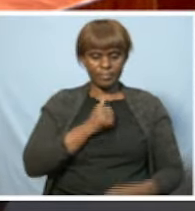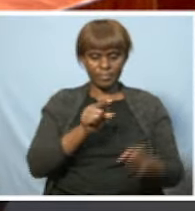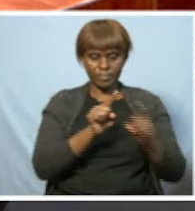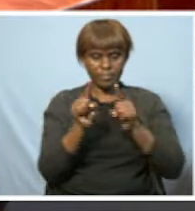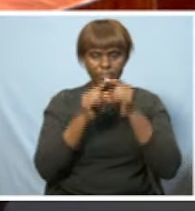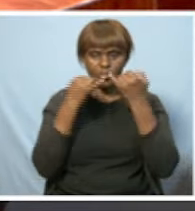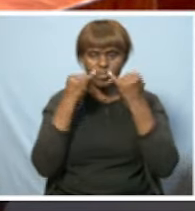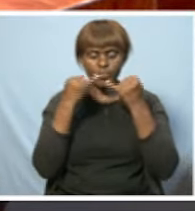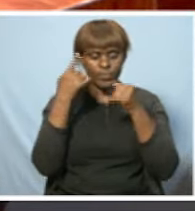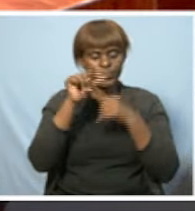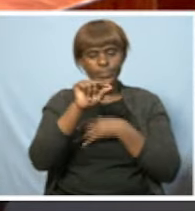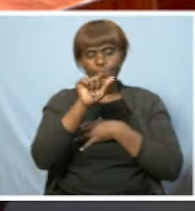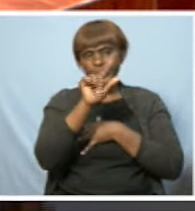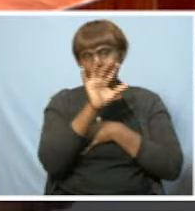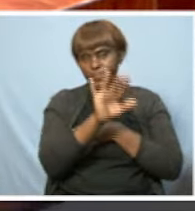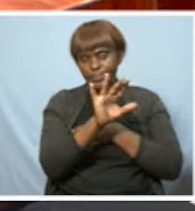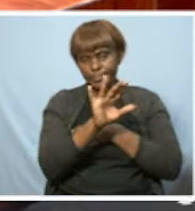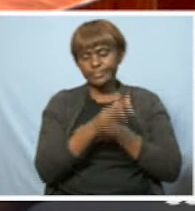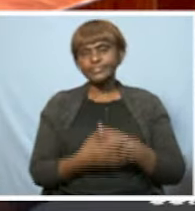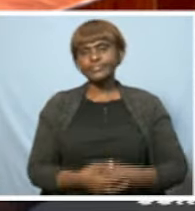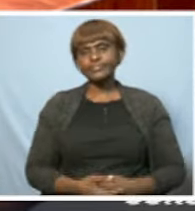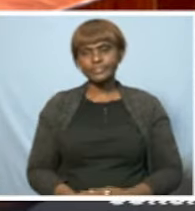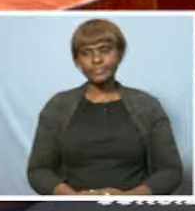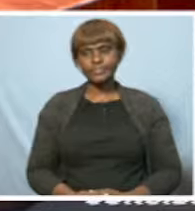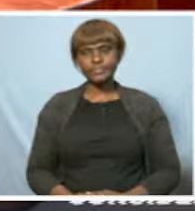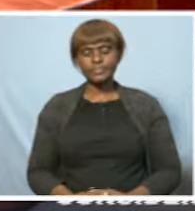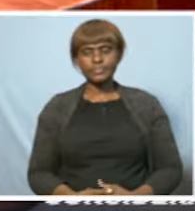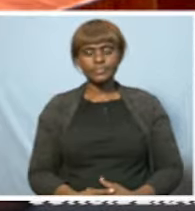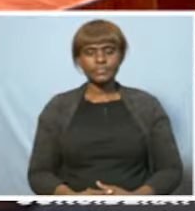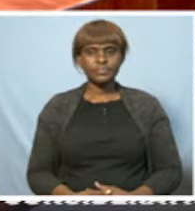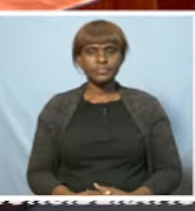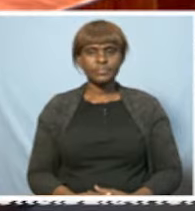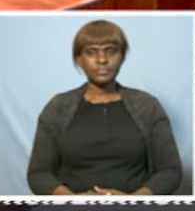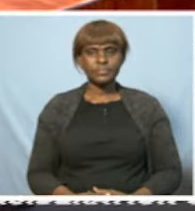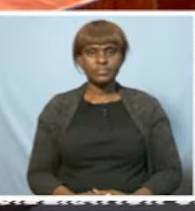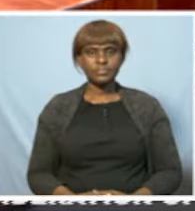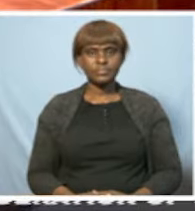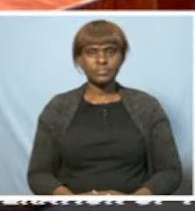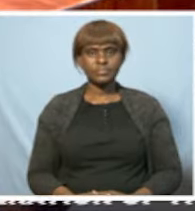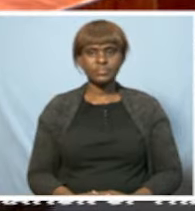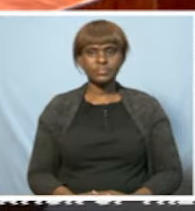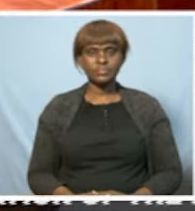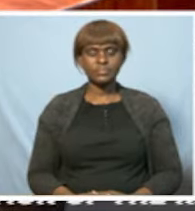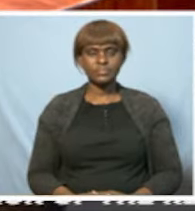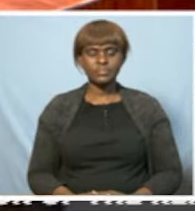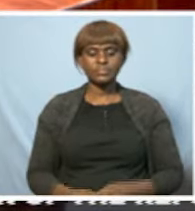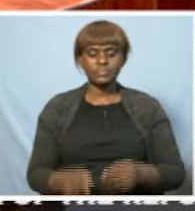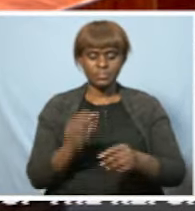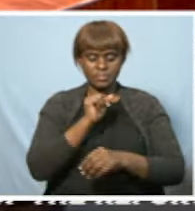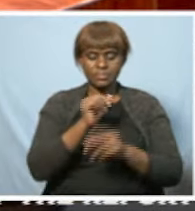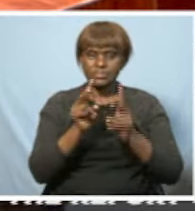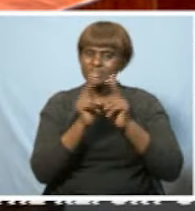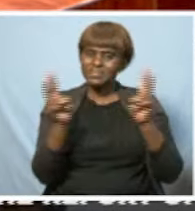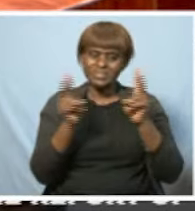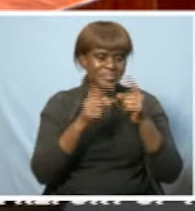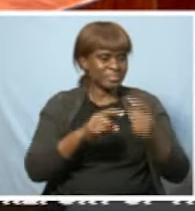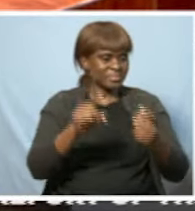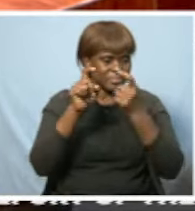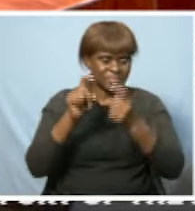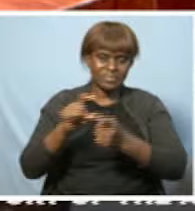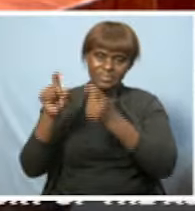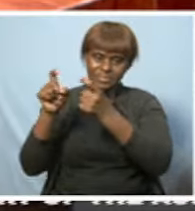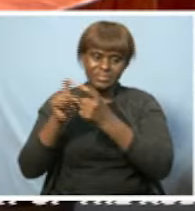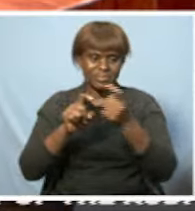information for 2025. so many challenges. Here